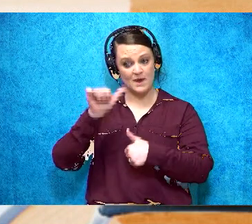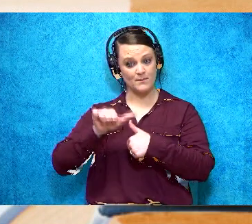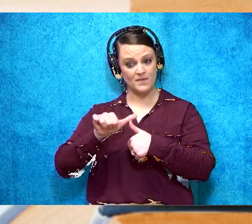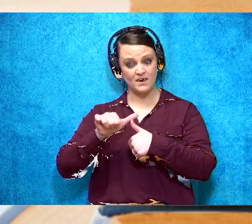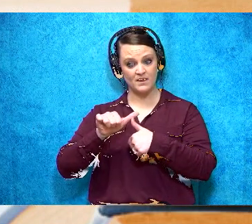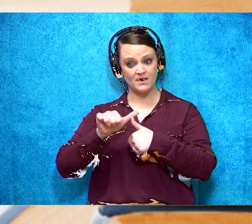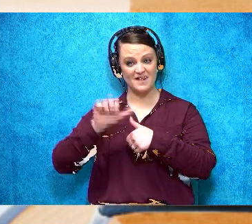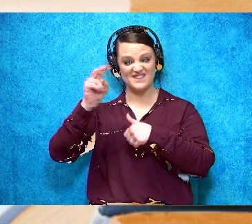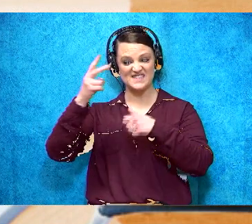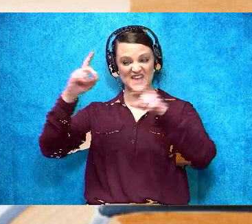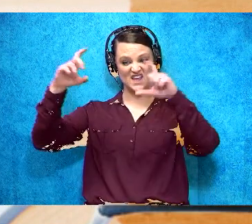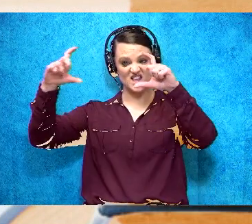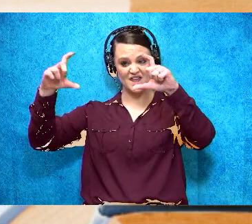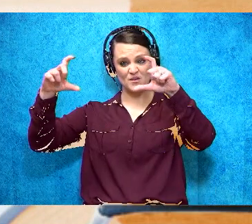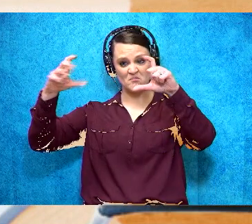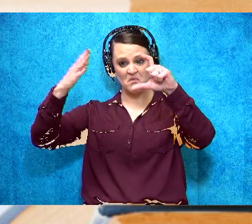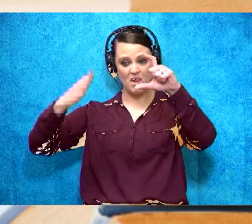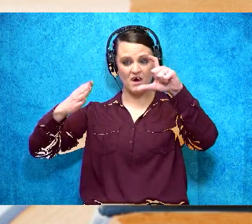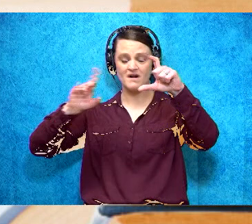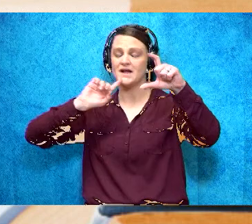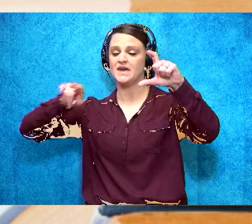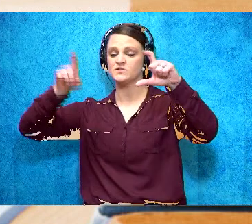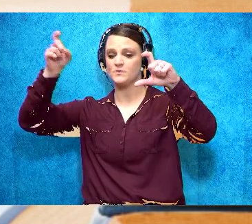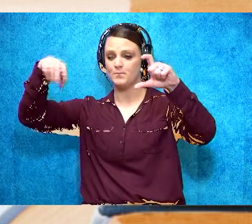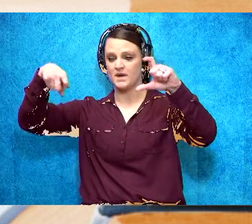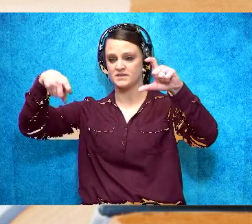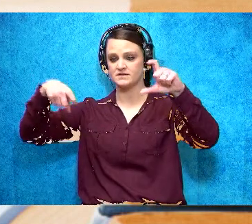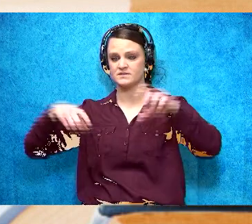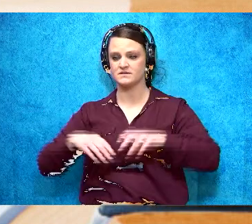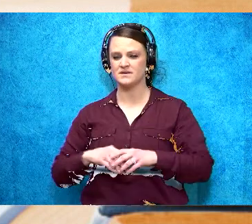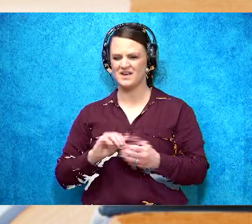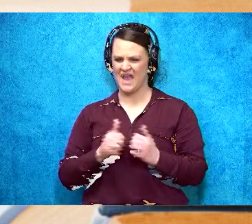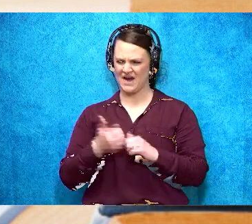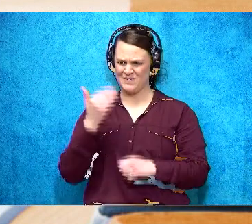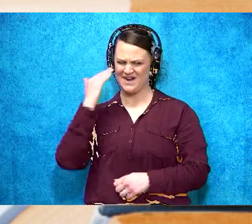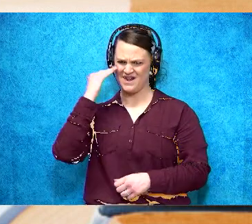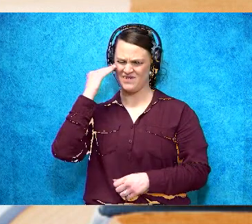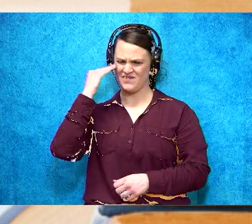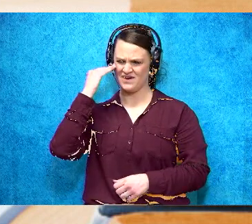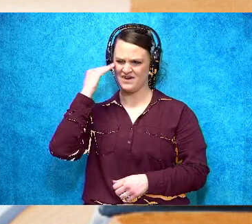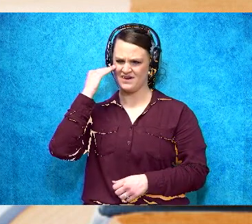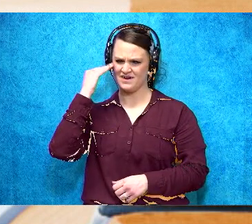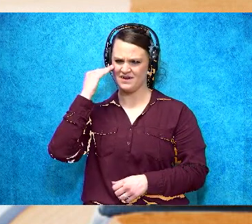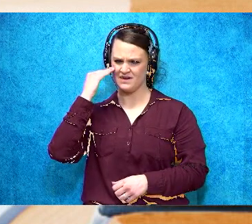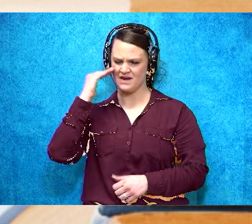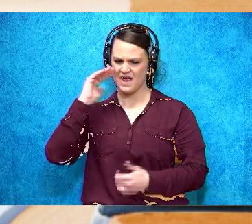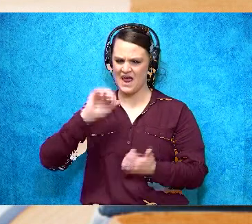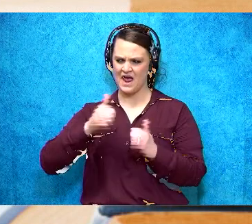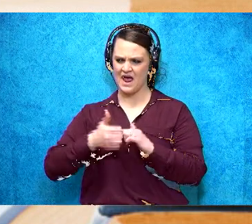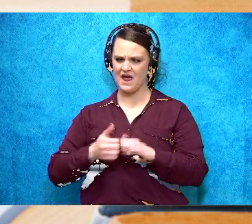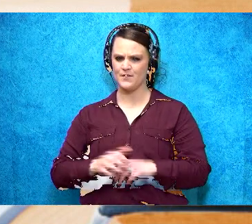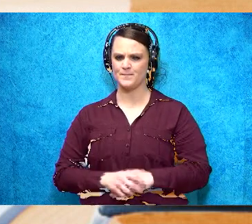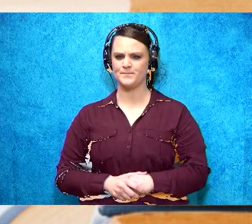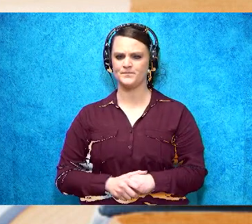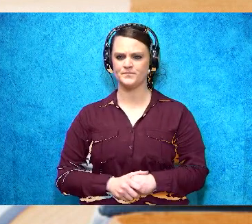this part. I must answer. How do I know? Let's look at our stem. How about